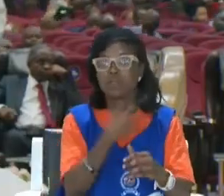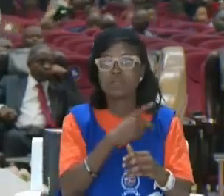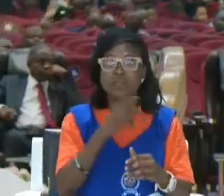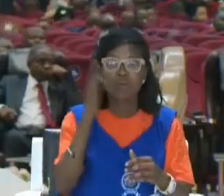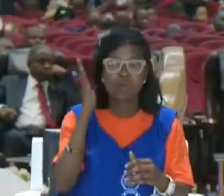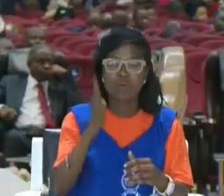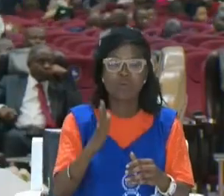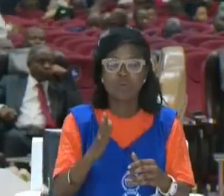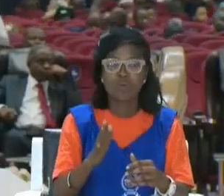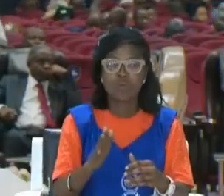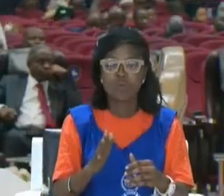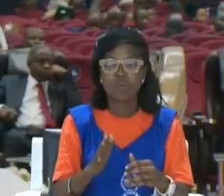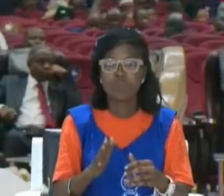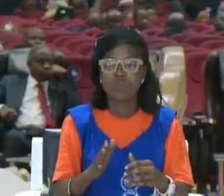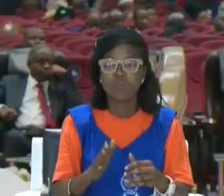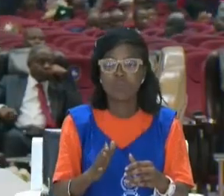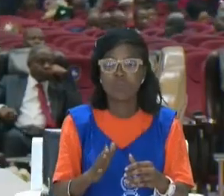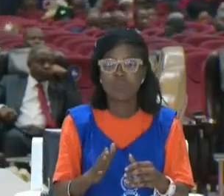and those of you